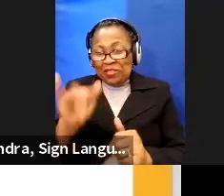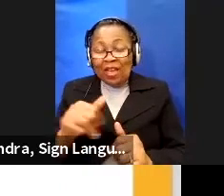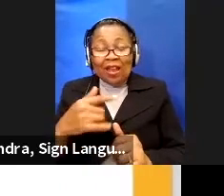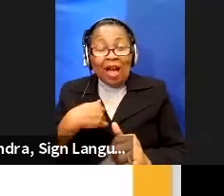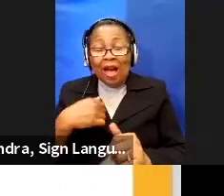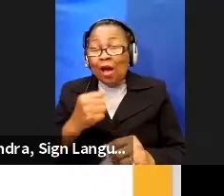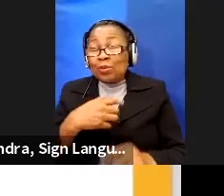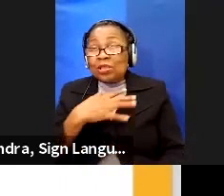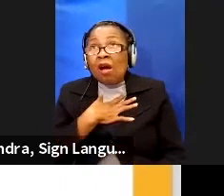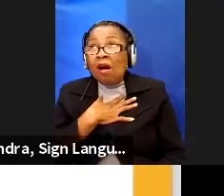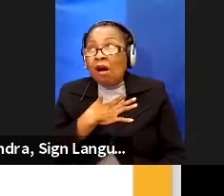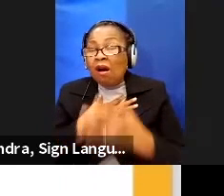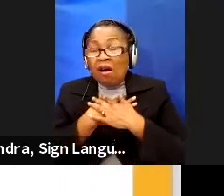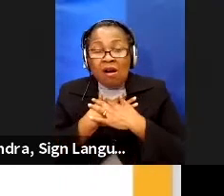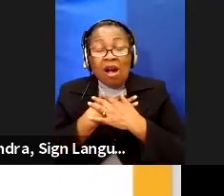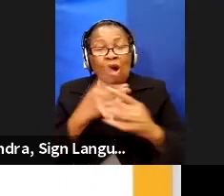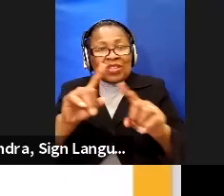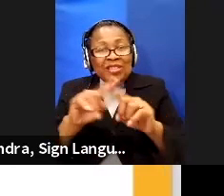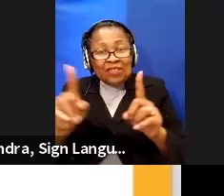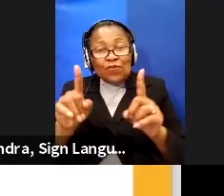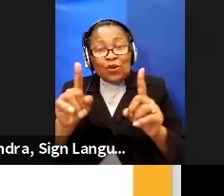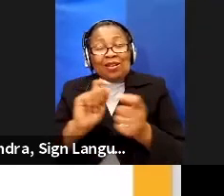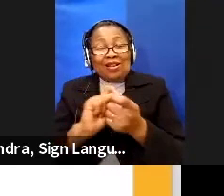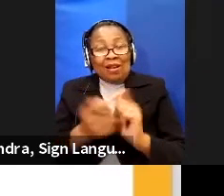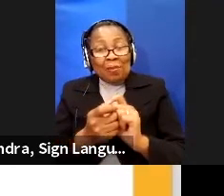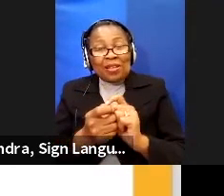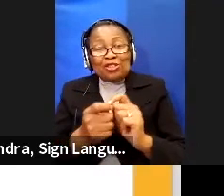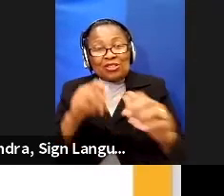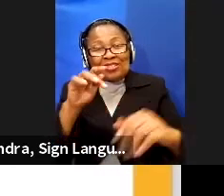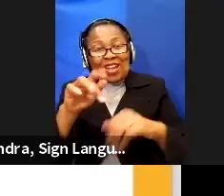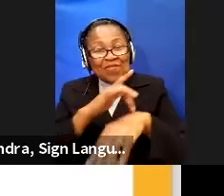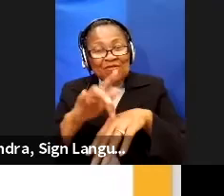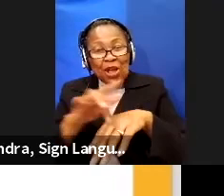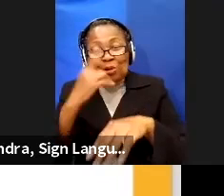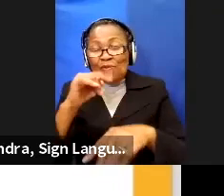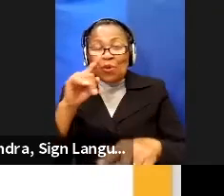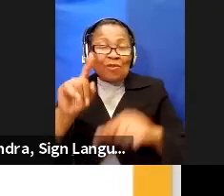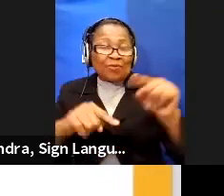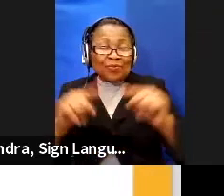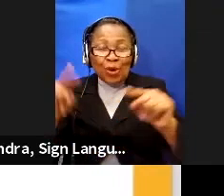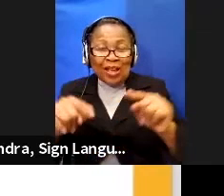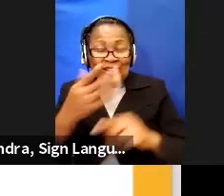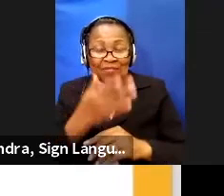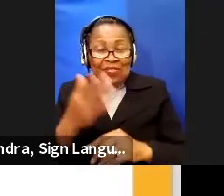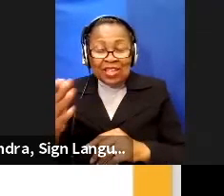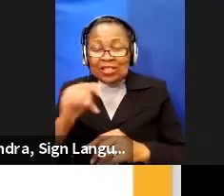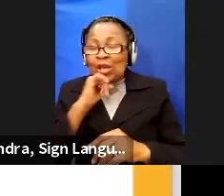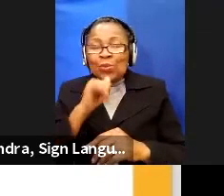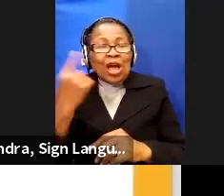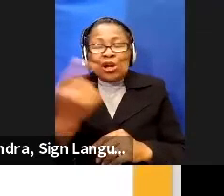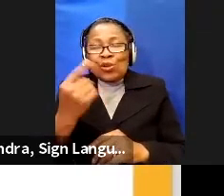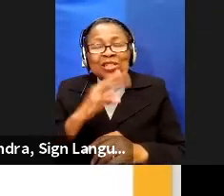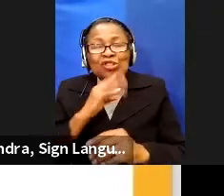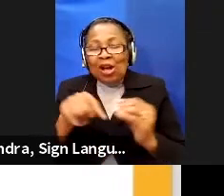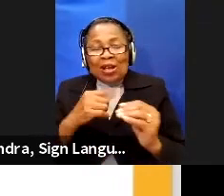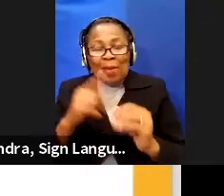at all of the different accommodations that are available for a variety of things. So we're not just talking about theater. You